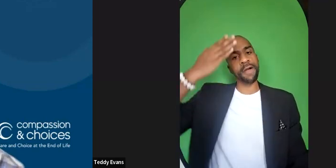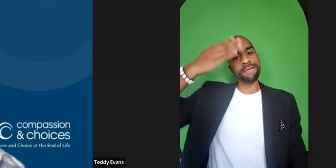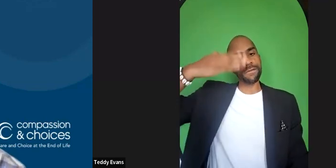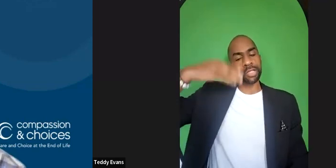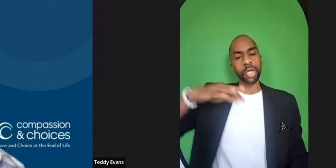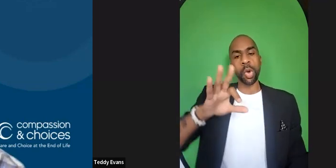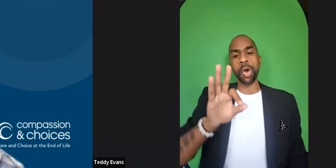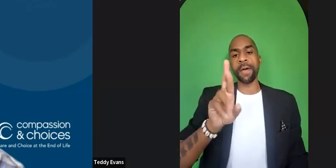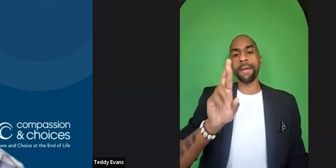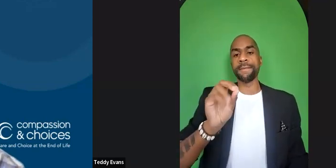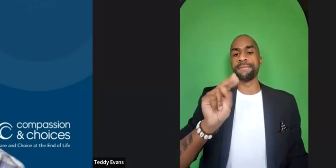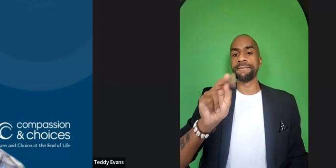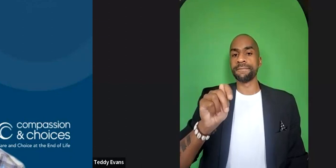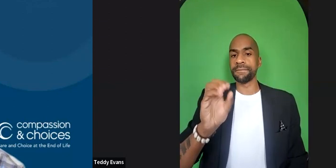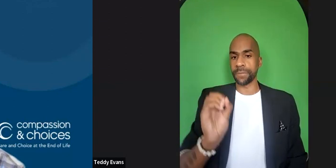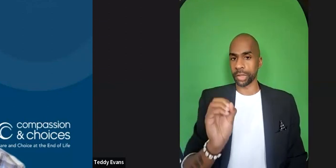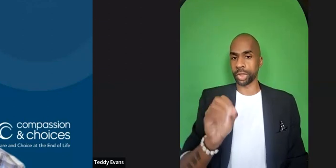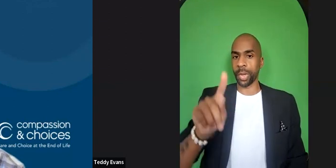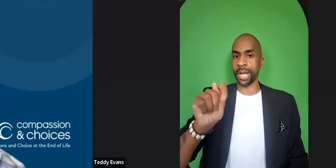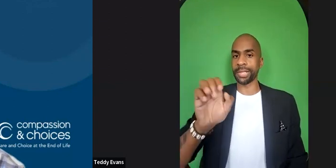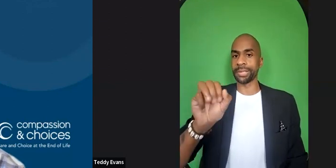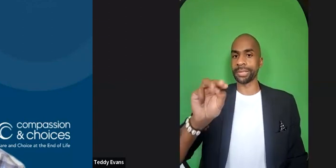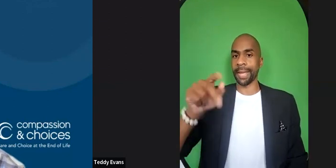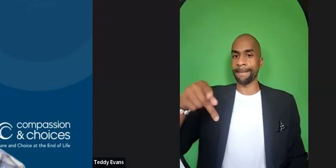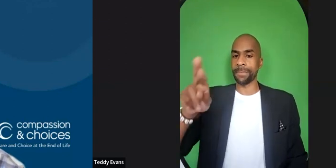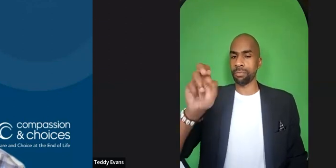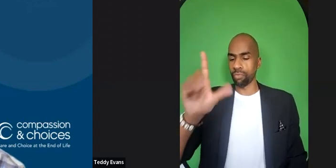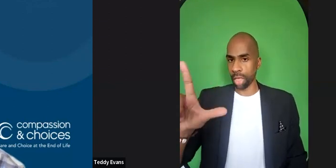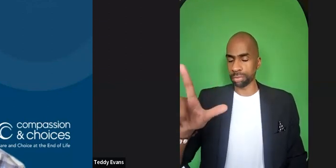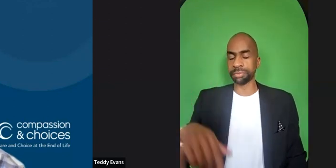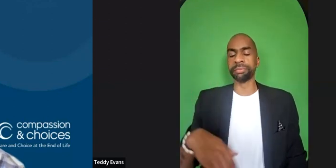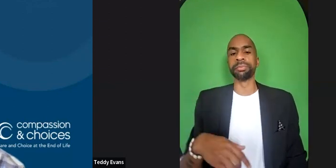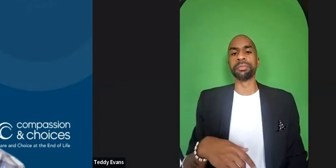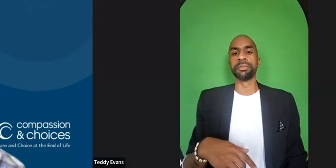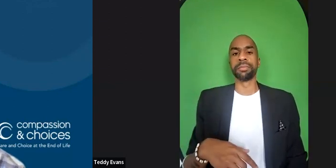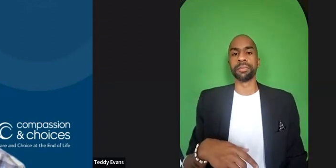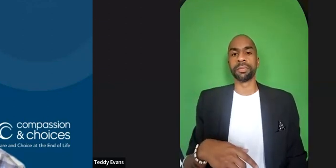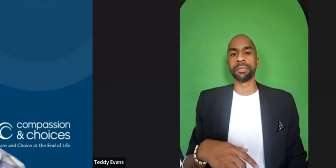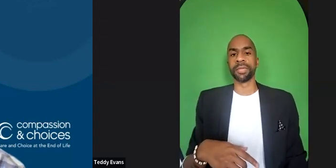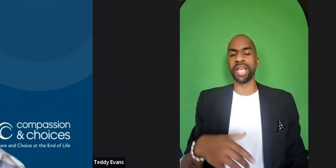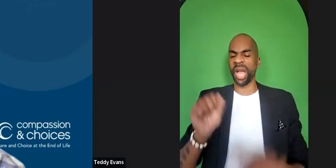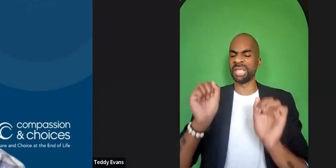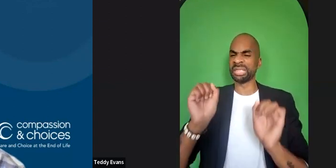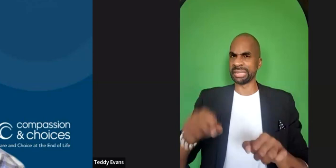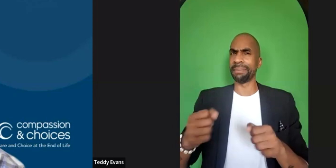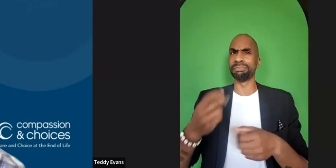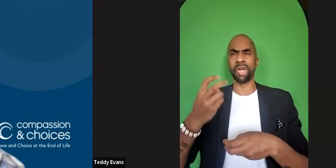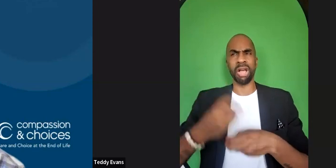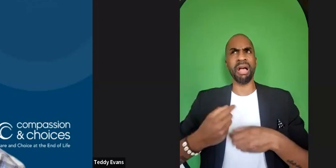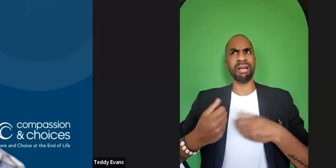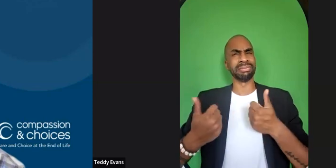know we'll have a later talk about types of dementia, but it can be actually quite challenging with sort